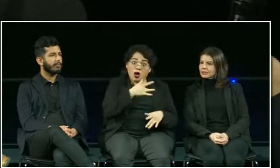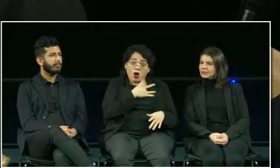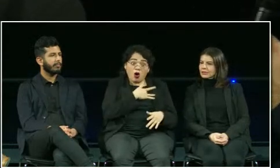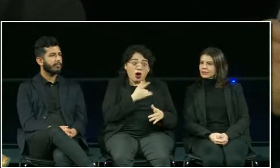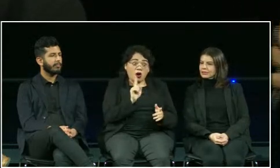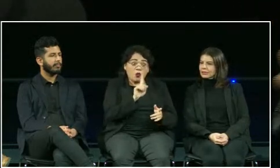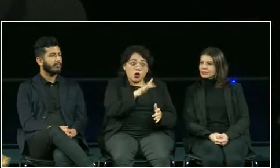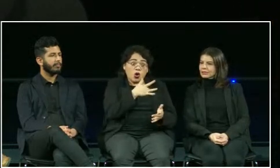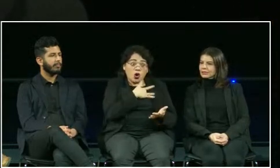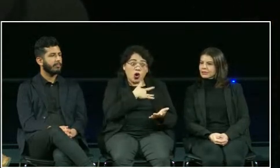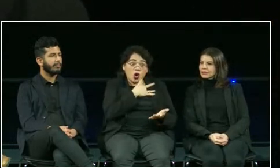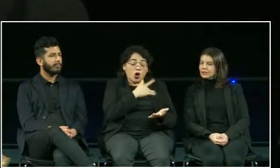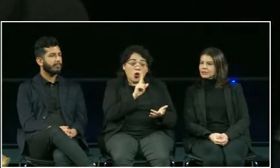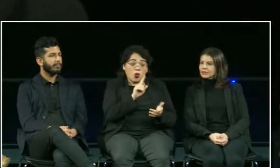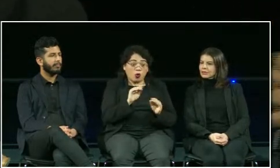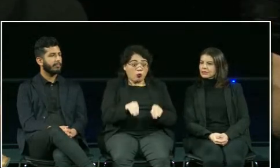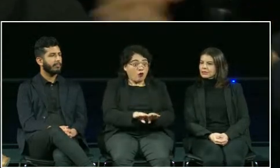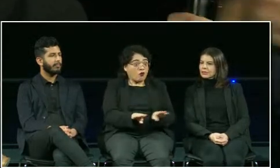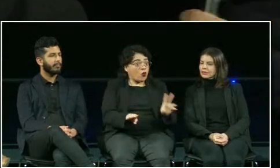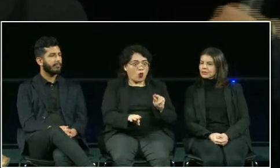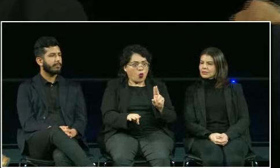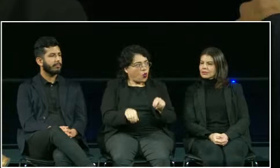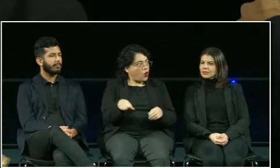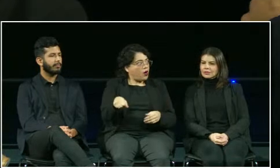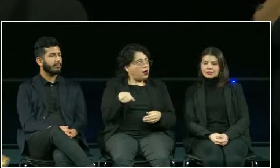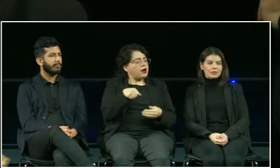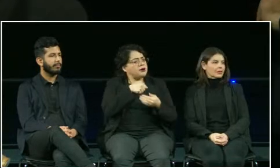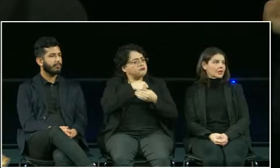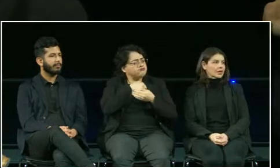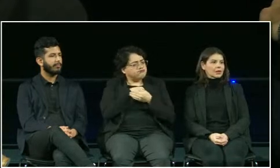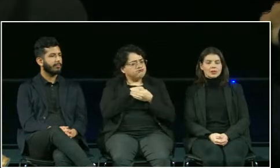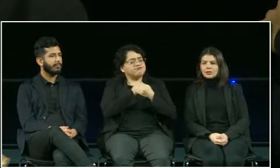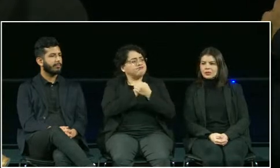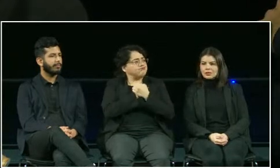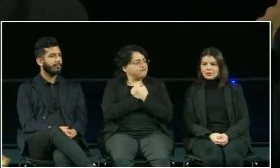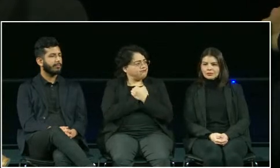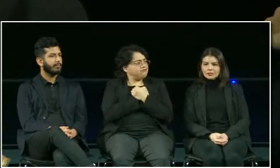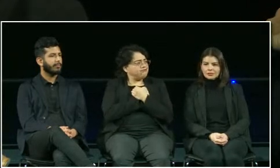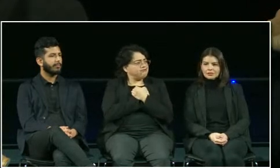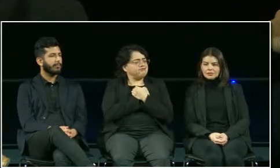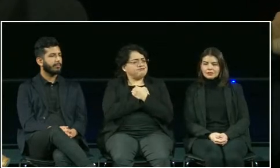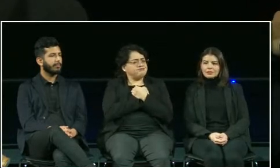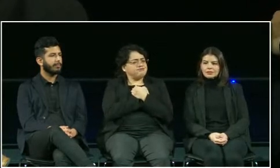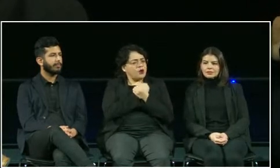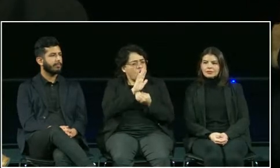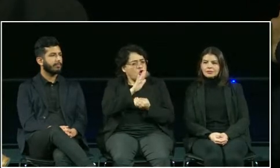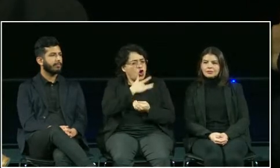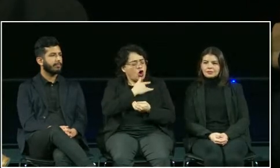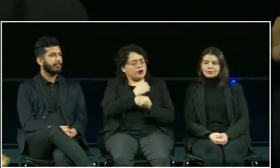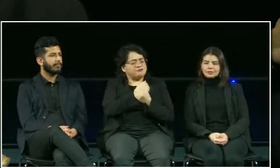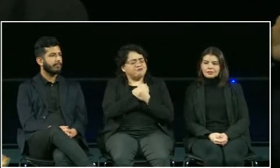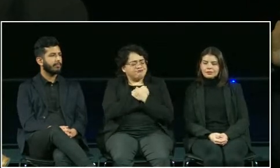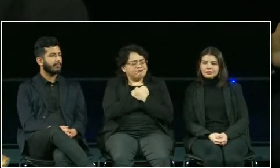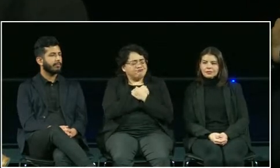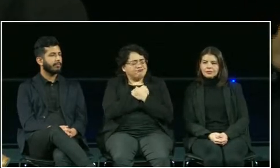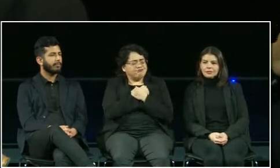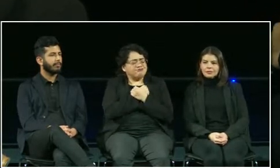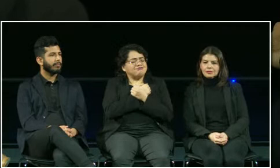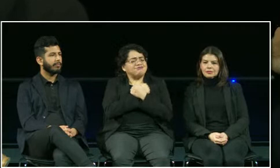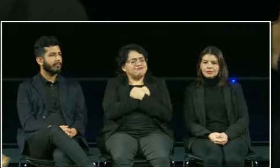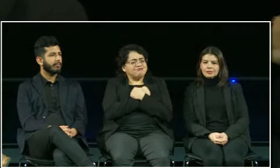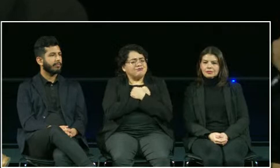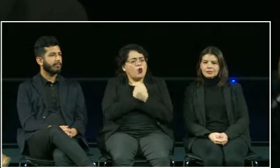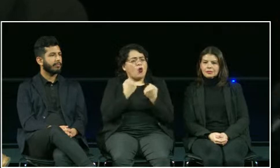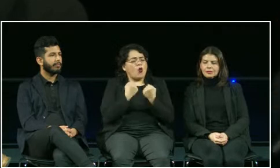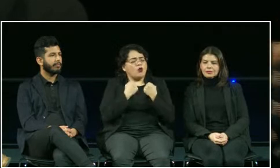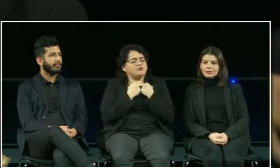No. So how? I said, keep it like this, you know, in the exact place where is your heart. And you always keep it like it's your